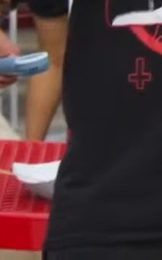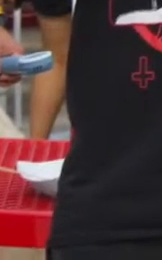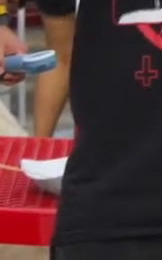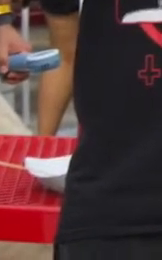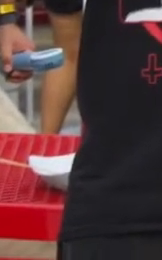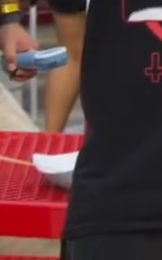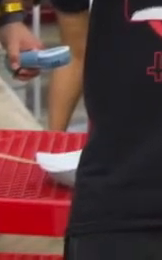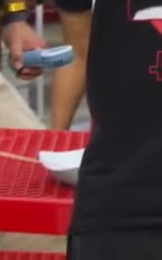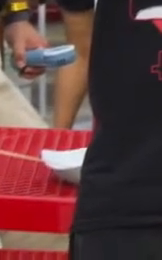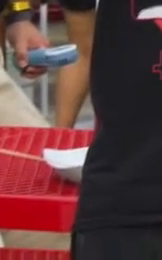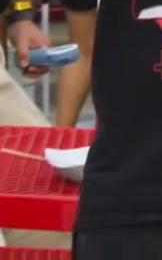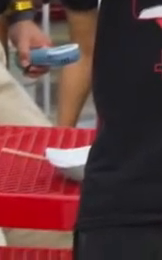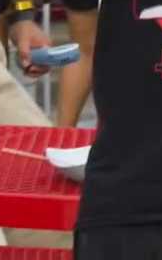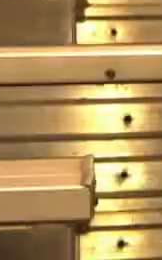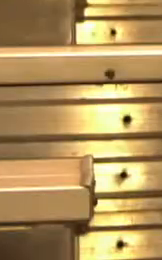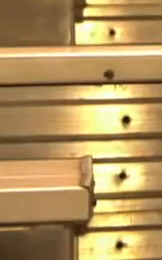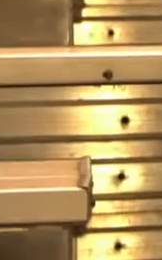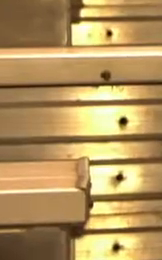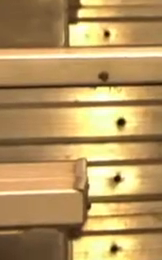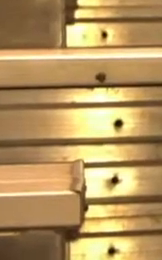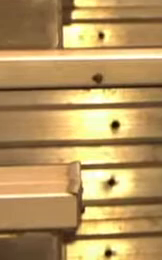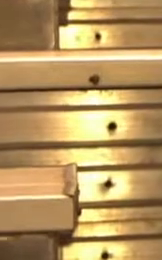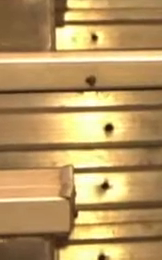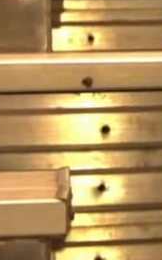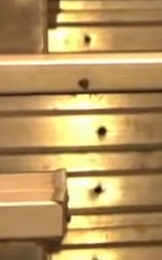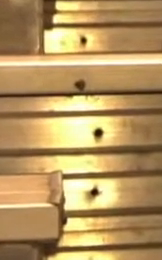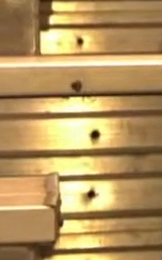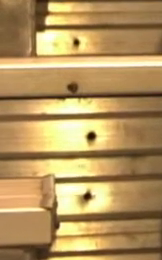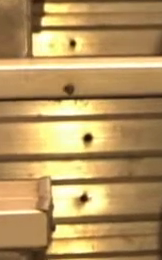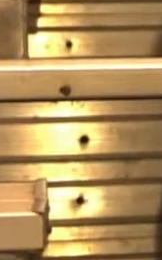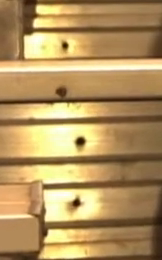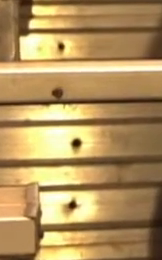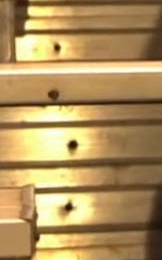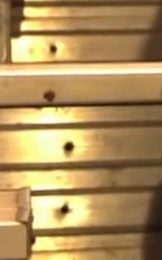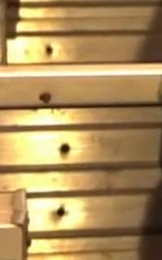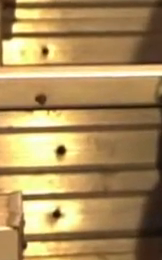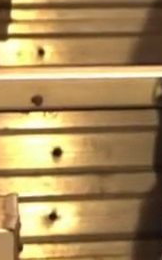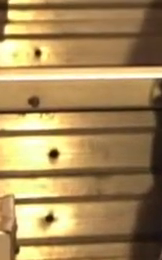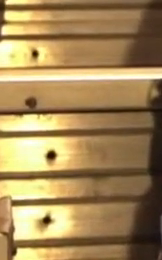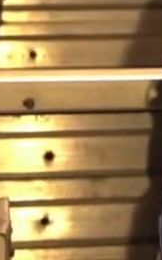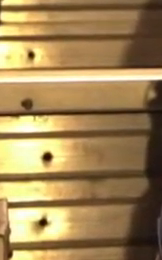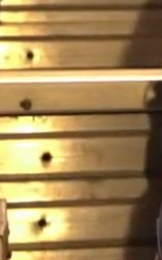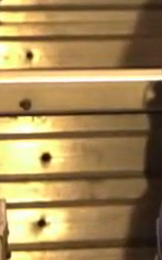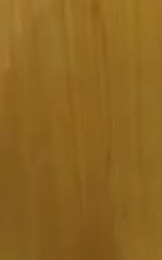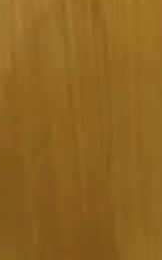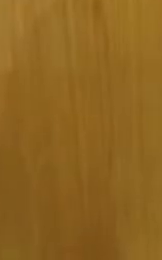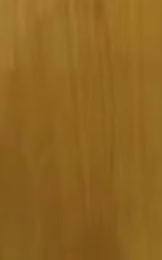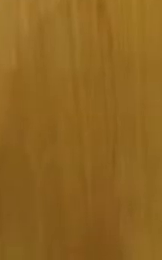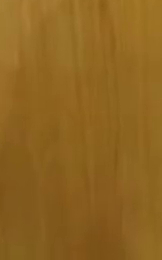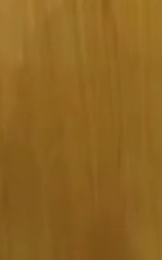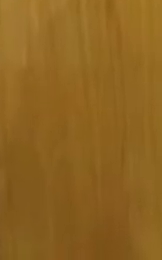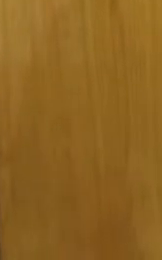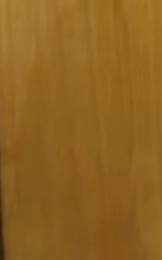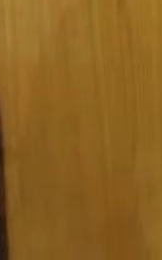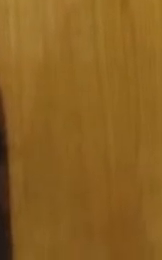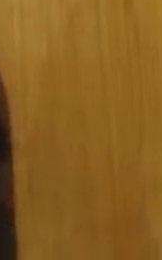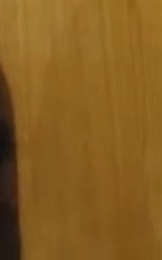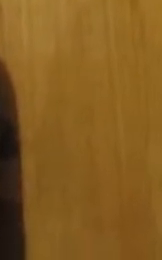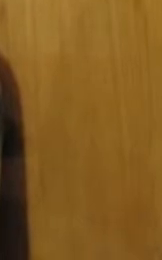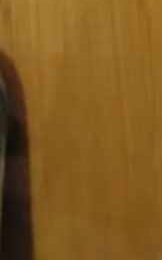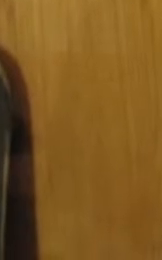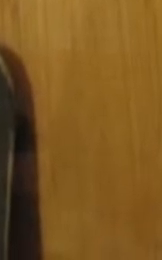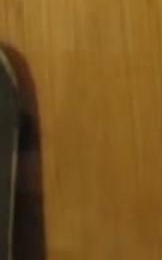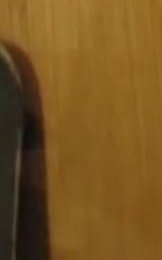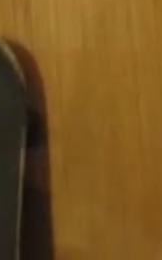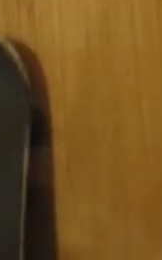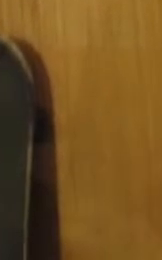210-687-9828, or look for their QR codes on signage posted at the entrance greeting tables. Also, for families with